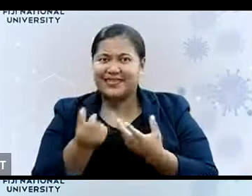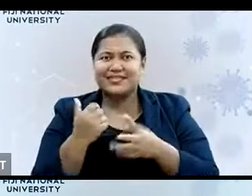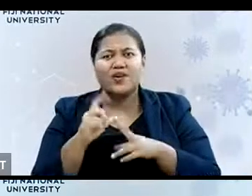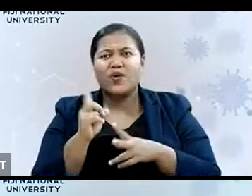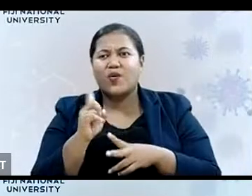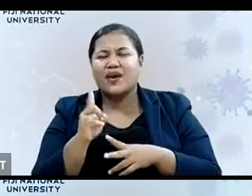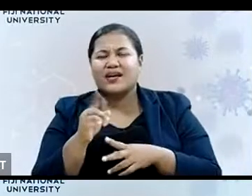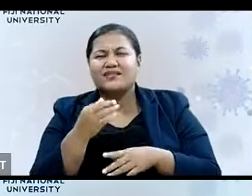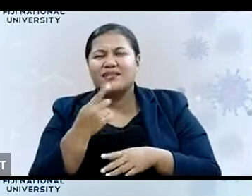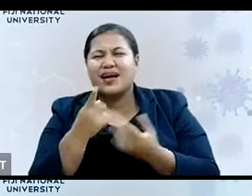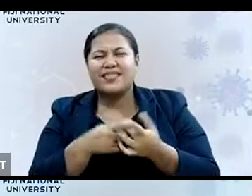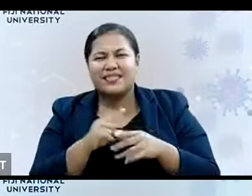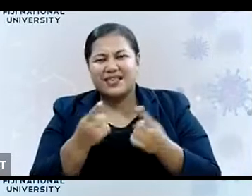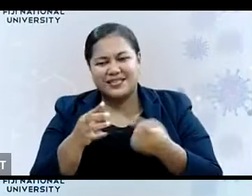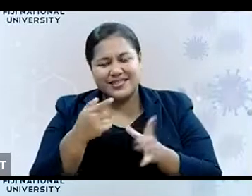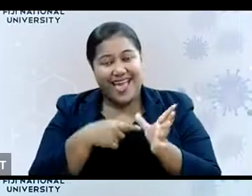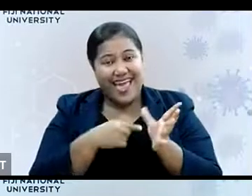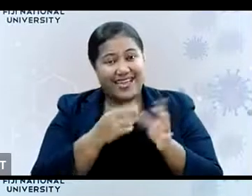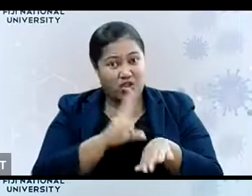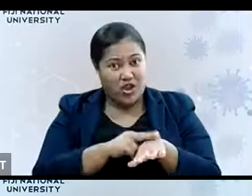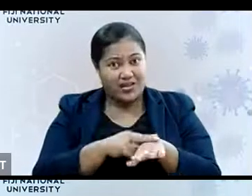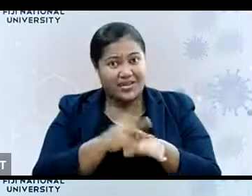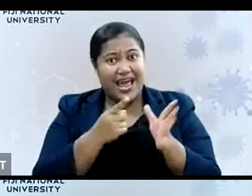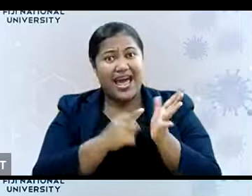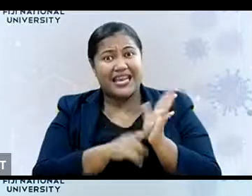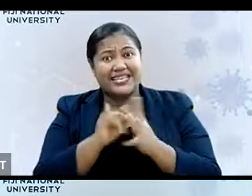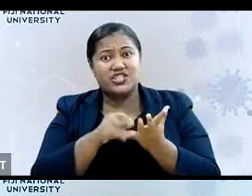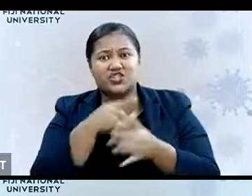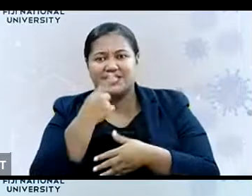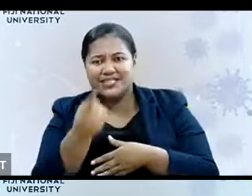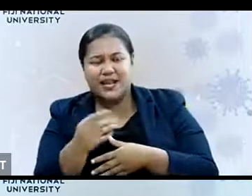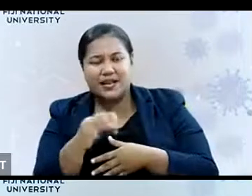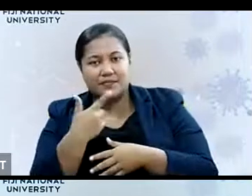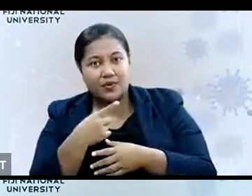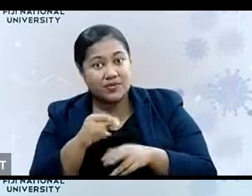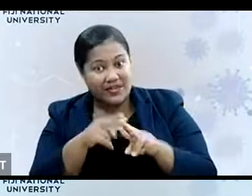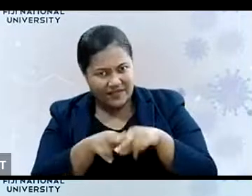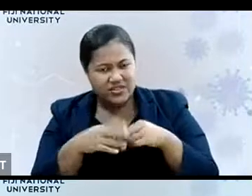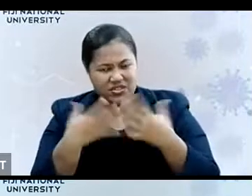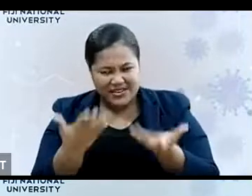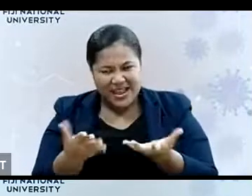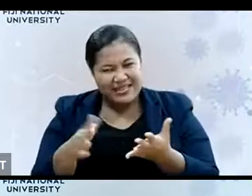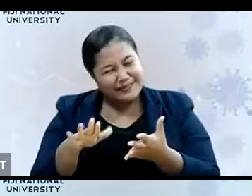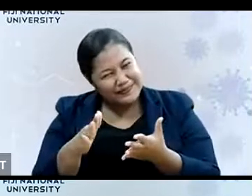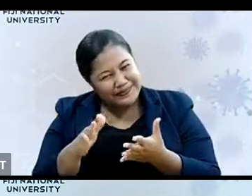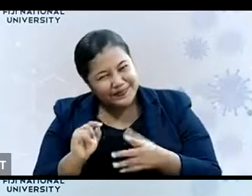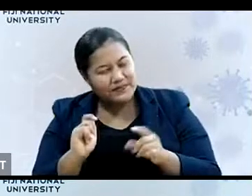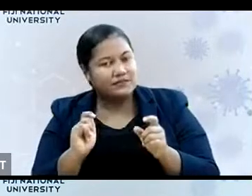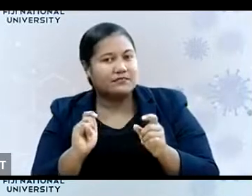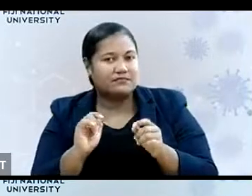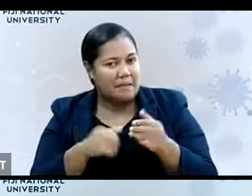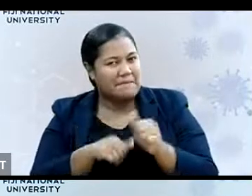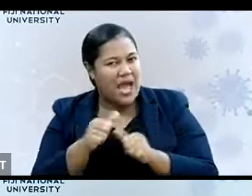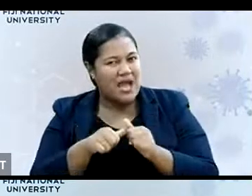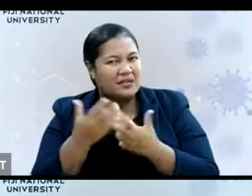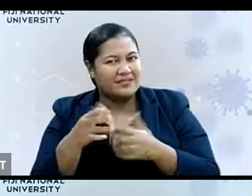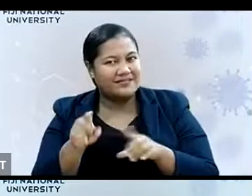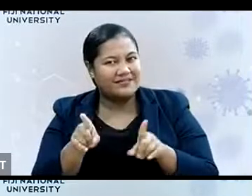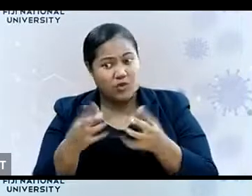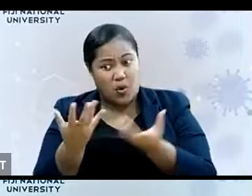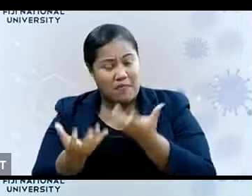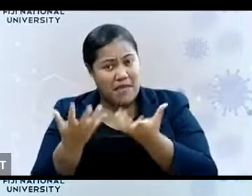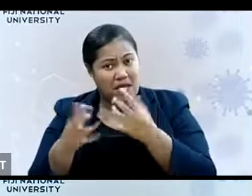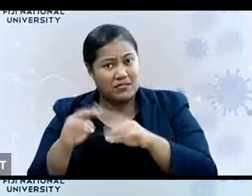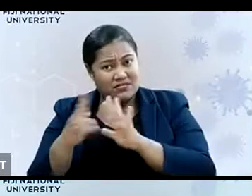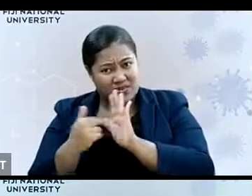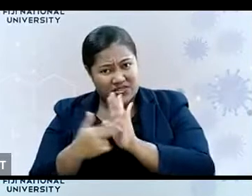is that Fiji is, I guess, in a slightly better situation than countries like Australia and New Zealand in terms of not having so many